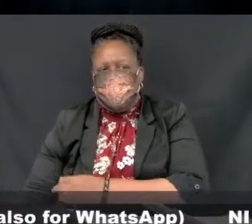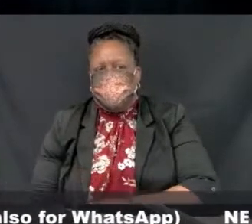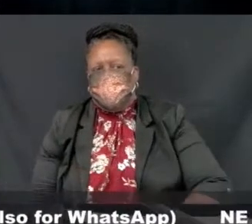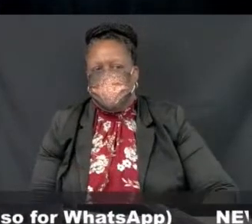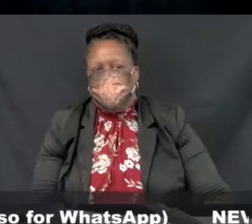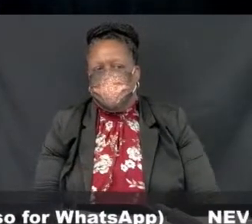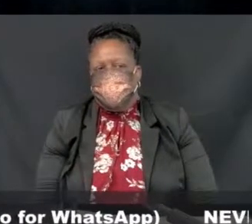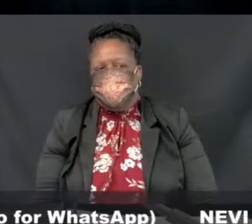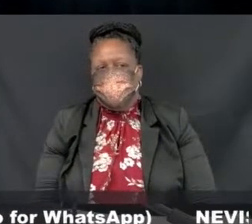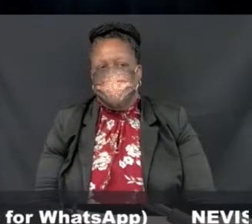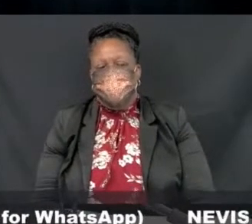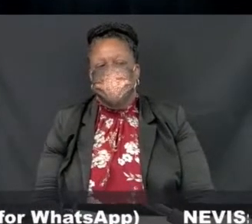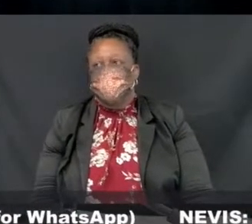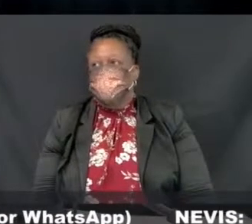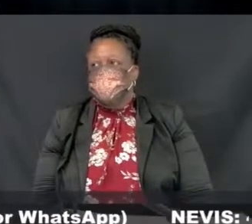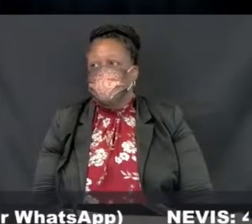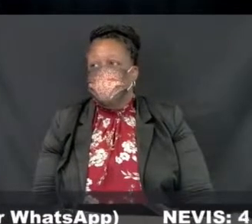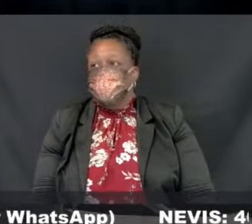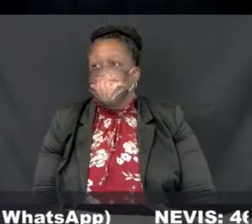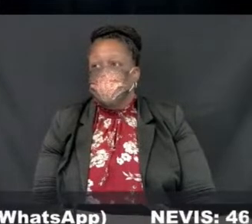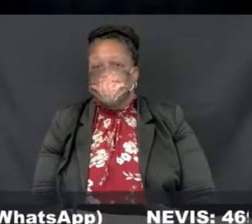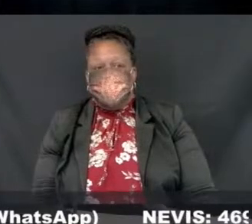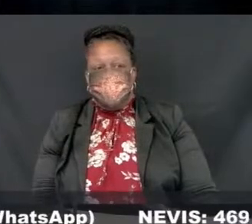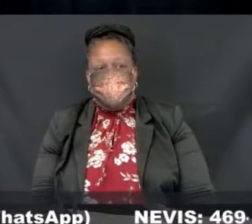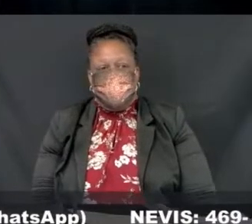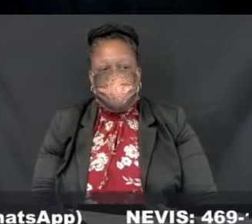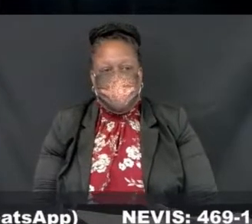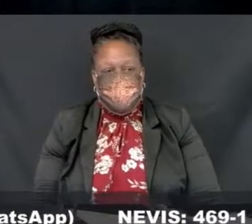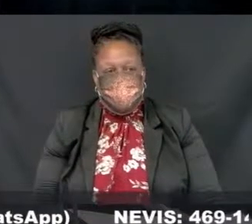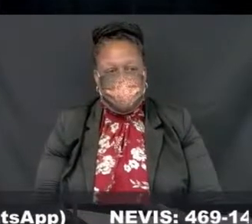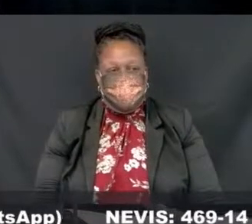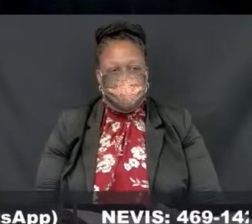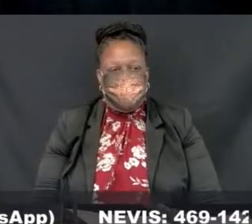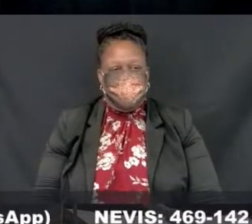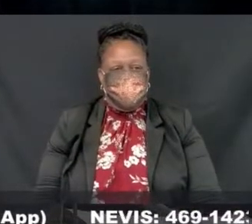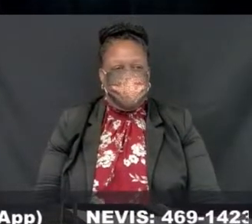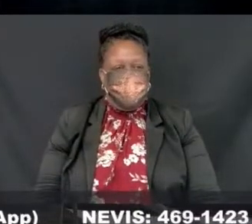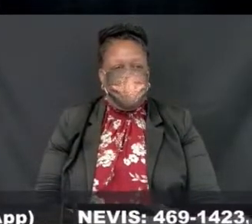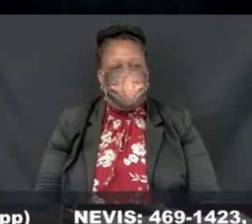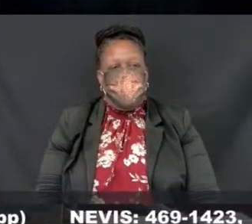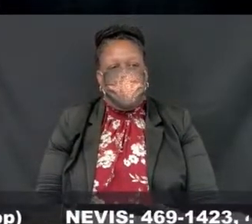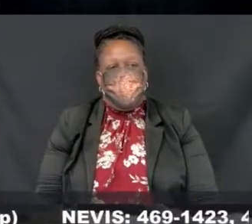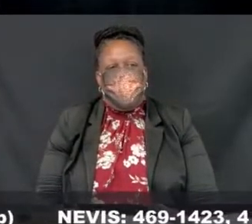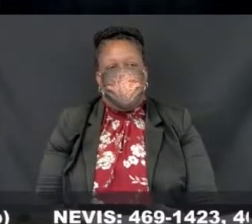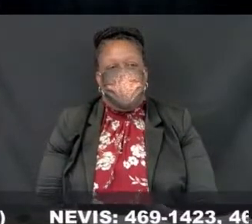then I'm told that, yes, Dr. Wilkinson, we share the same religion.